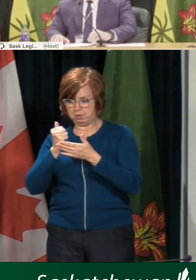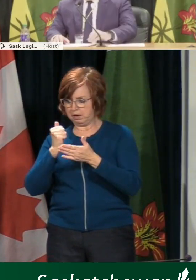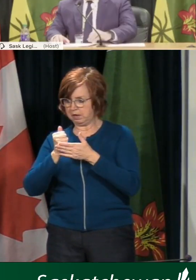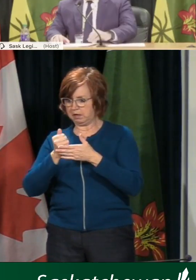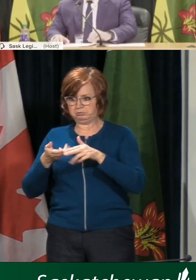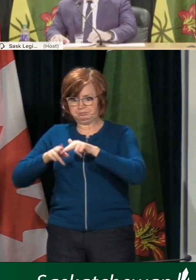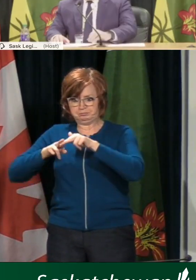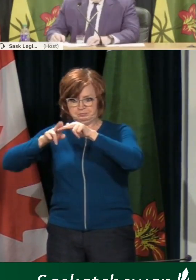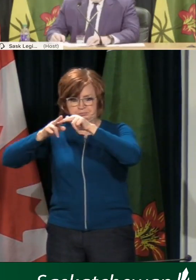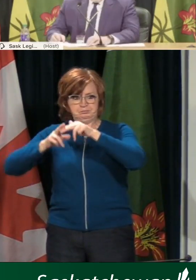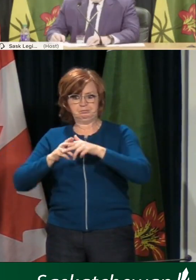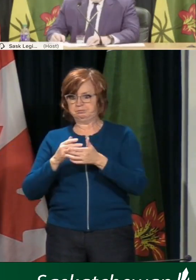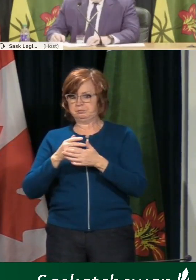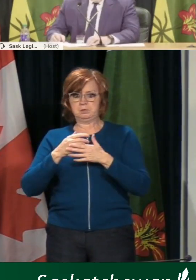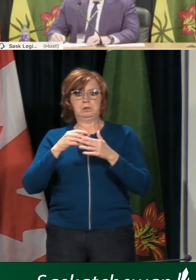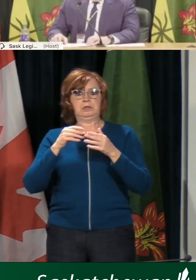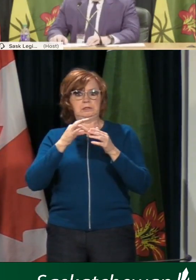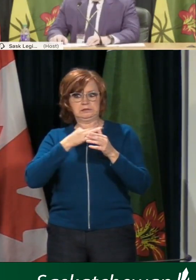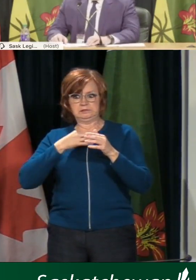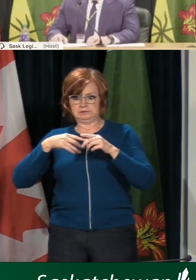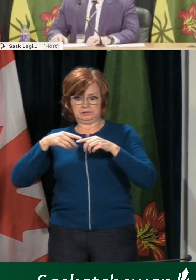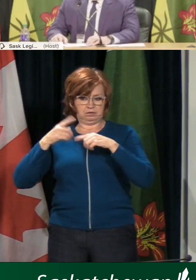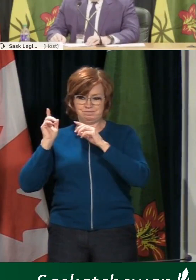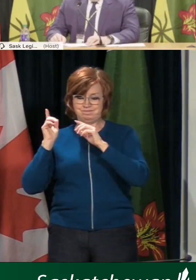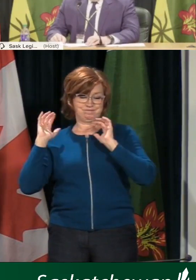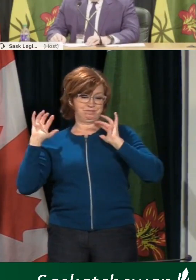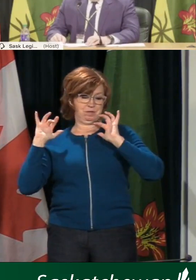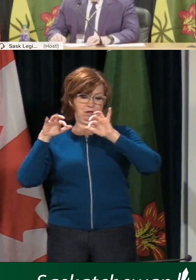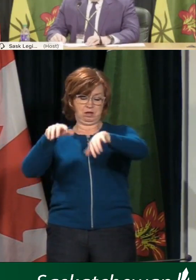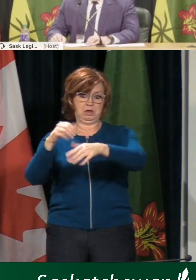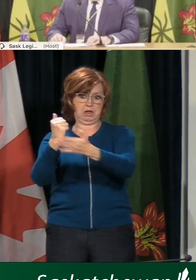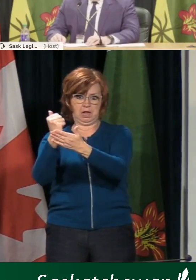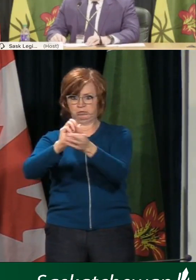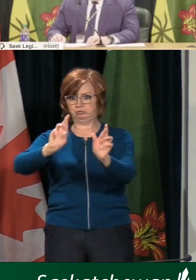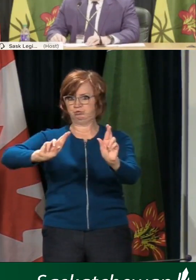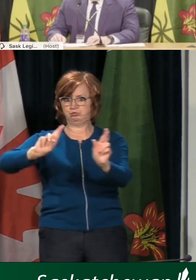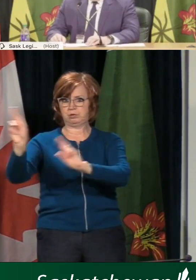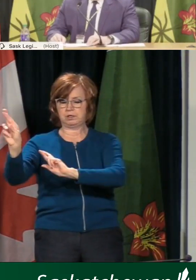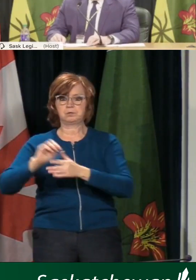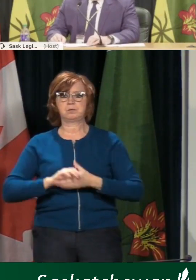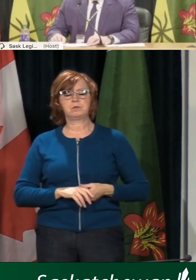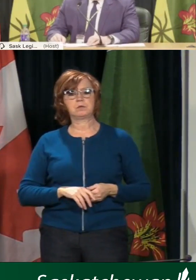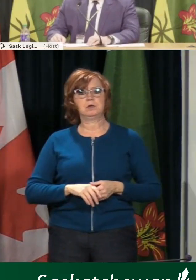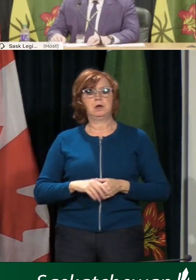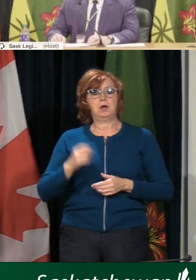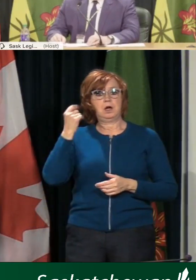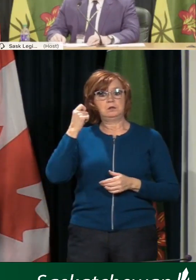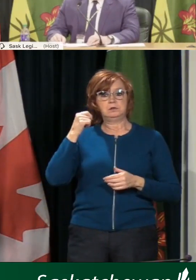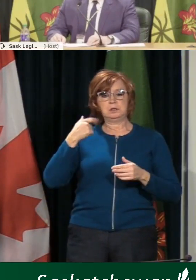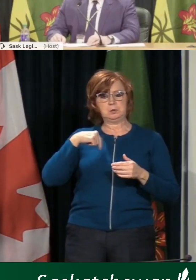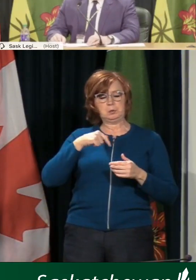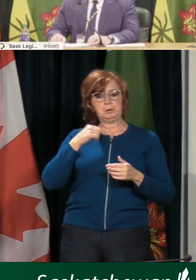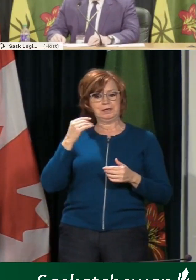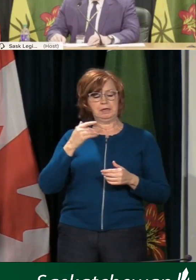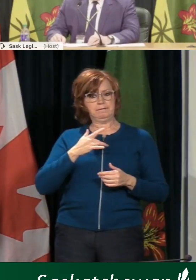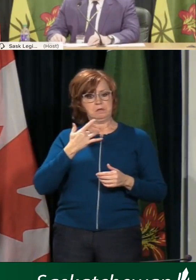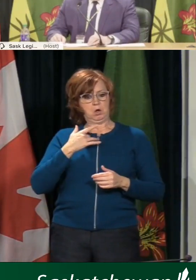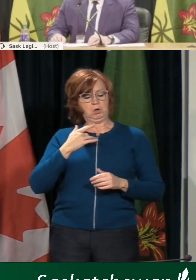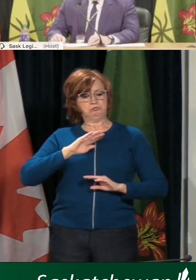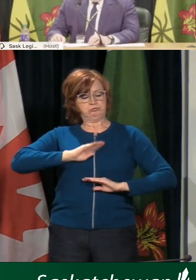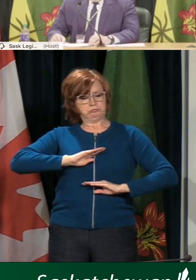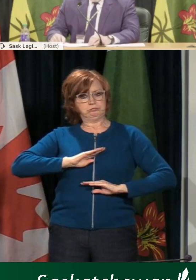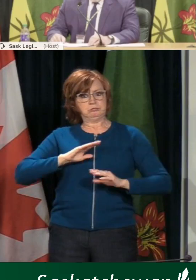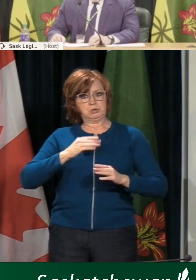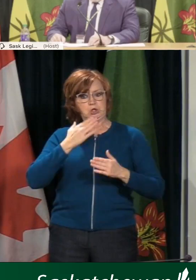surge. Despite all good news our province has seen related to how COVID-19 spreads, these plans are critically important. We